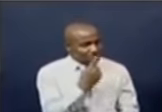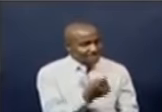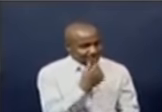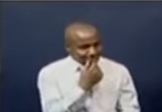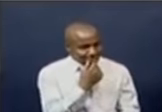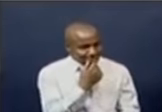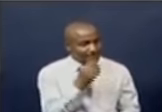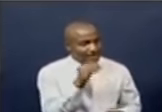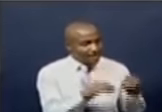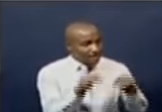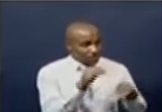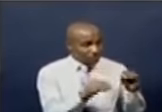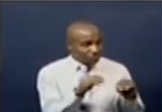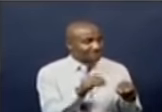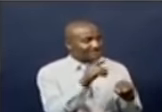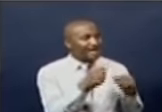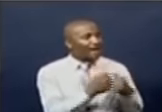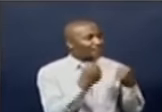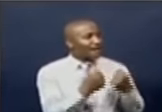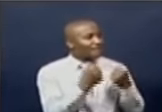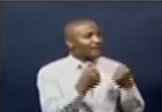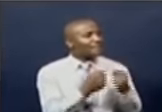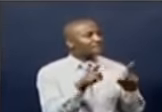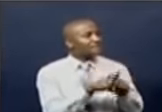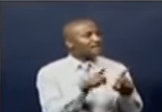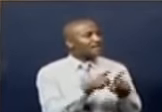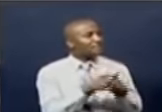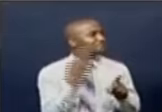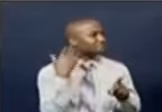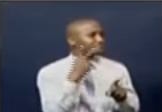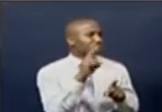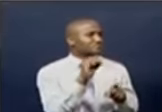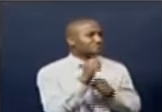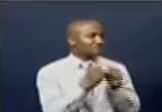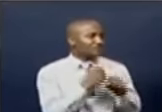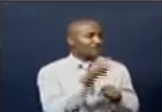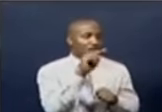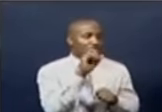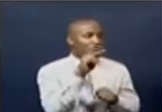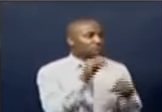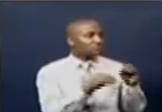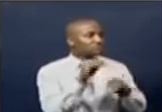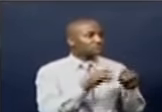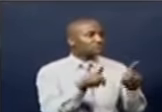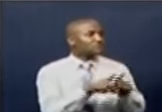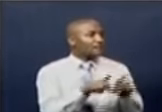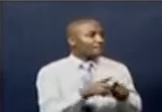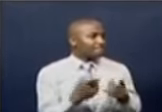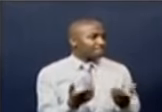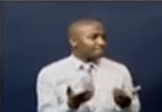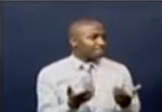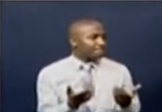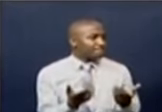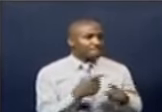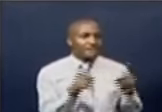the elections, they've been happening for the last 20 years, unless it's natural attrition, we haven't seen anybody